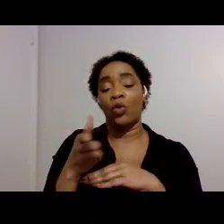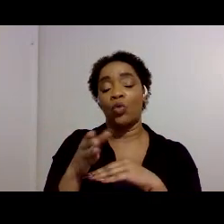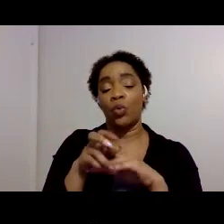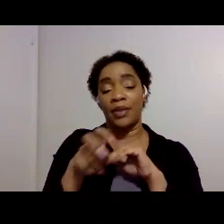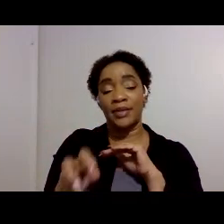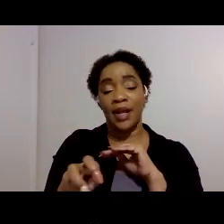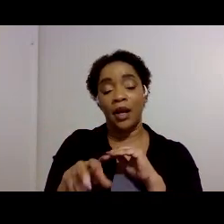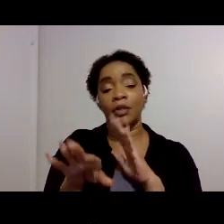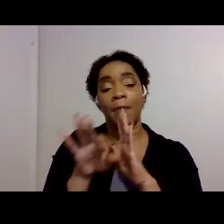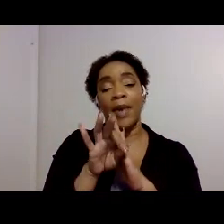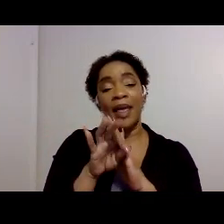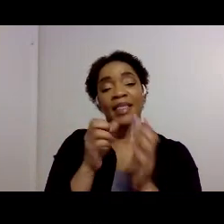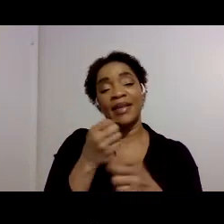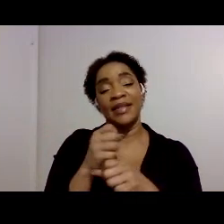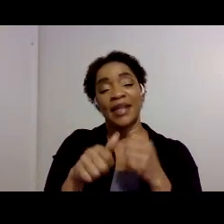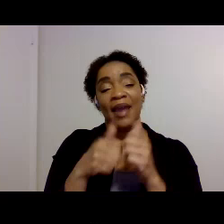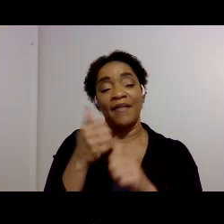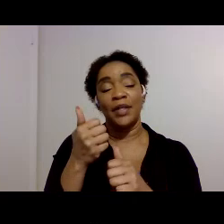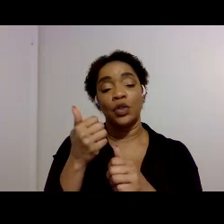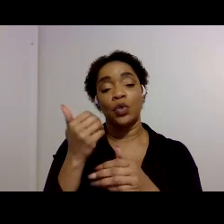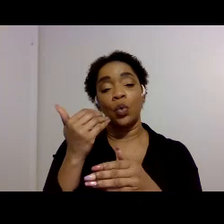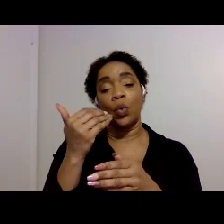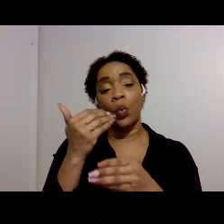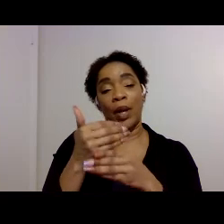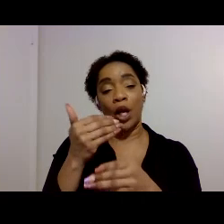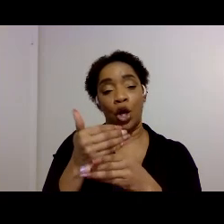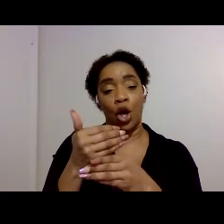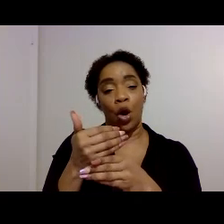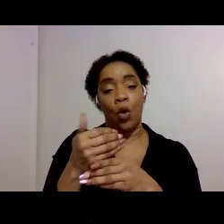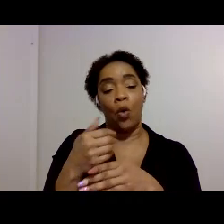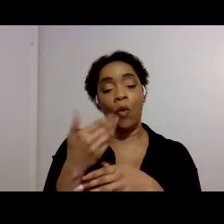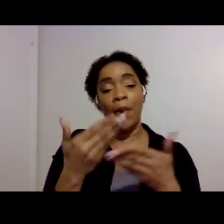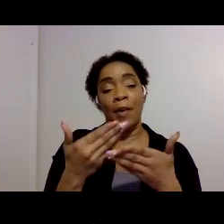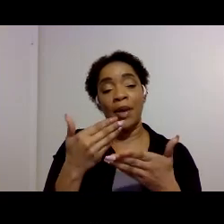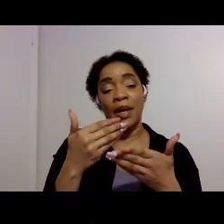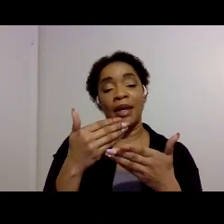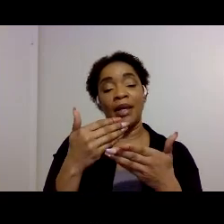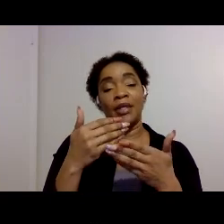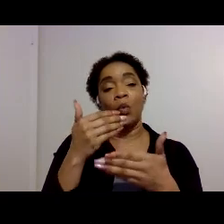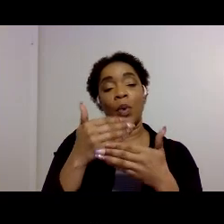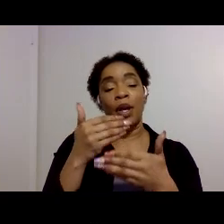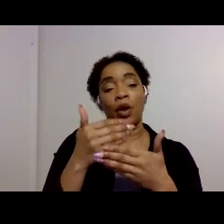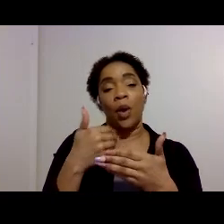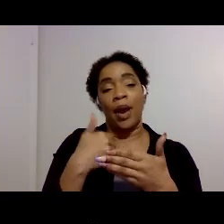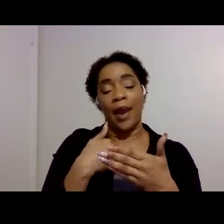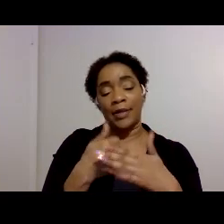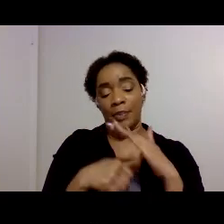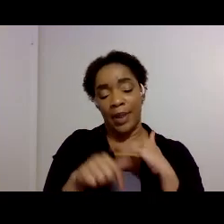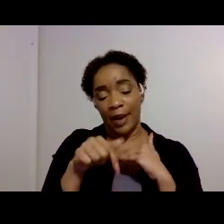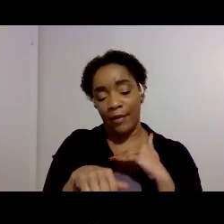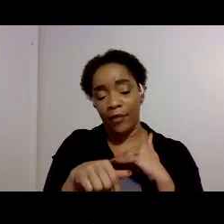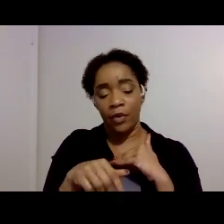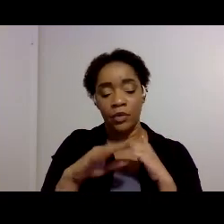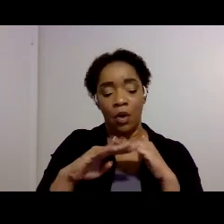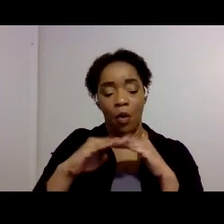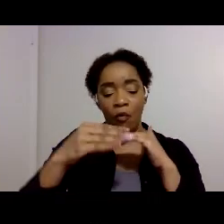or one that is over some type of overhang or balcony or porch to where you can wait outside safely until we can get